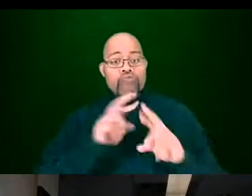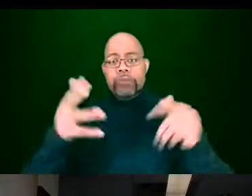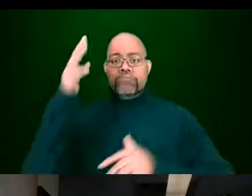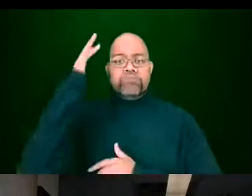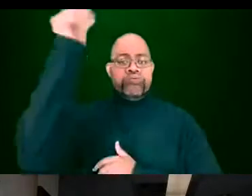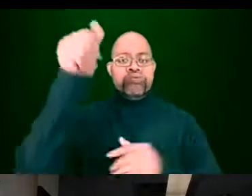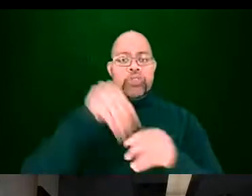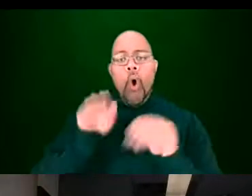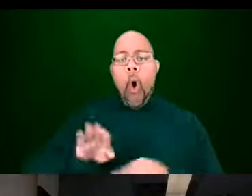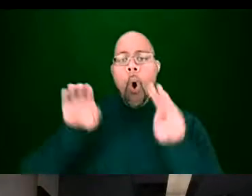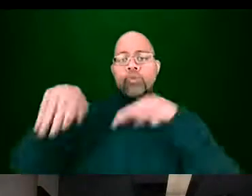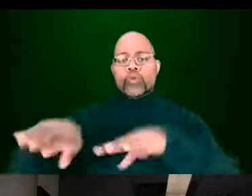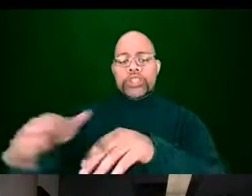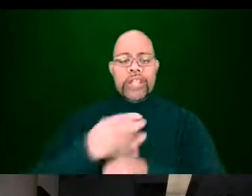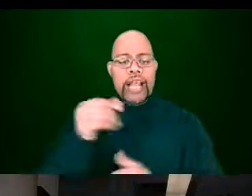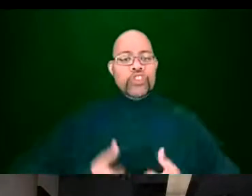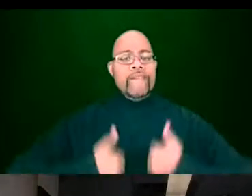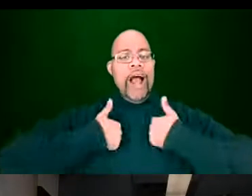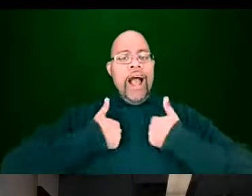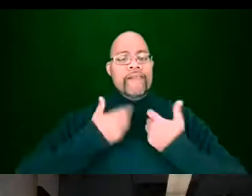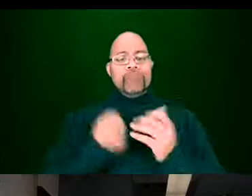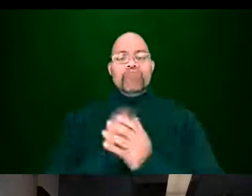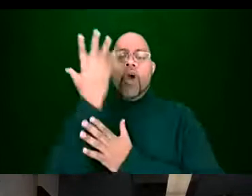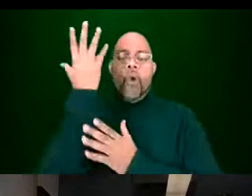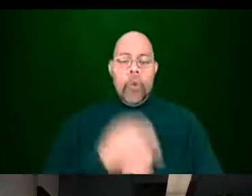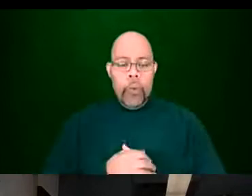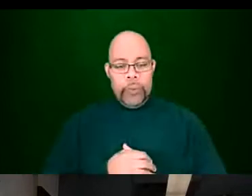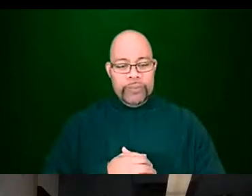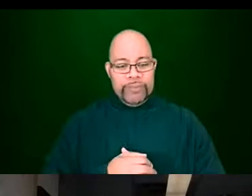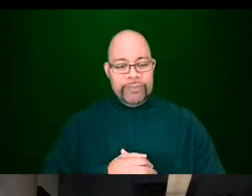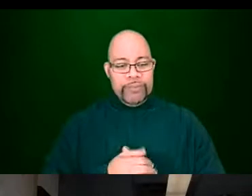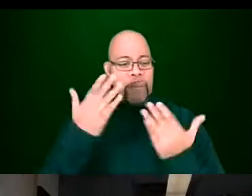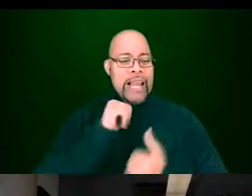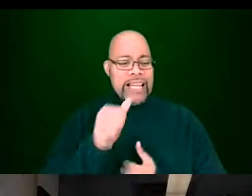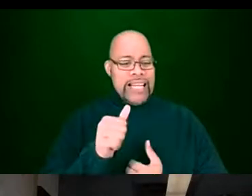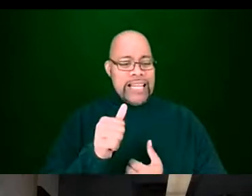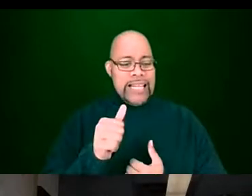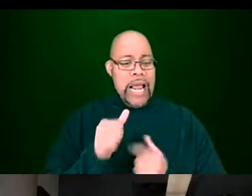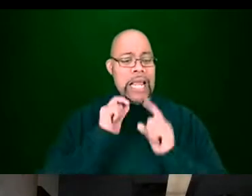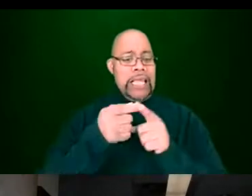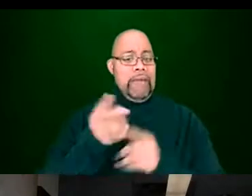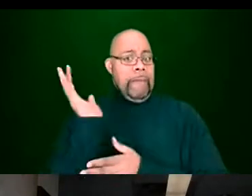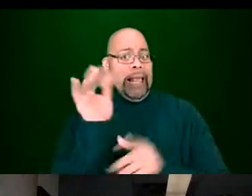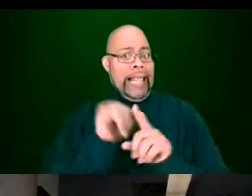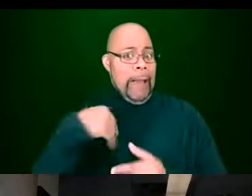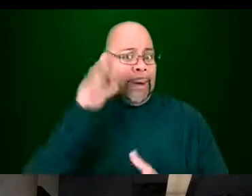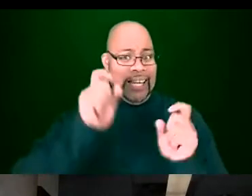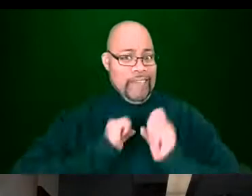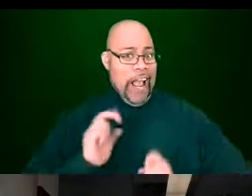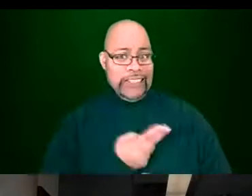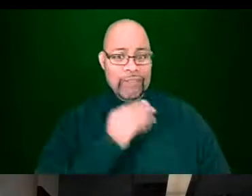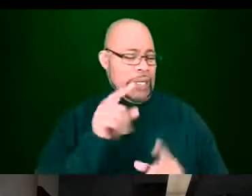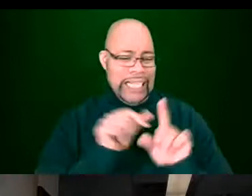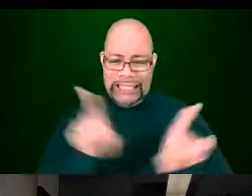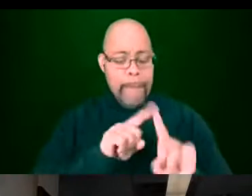out into the ocean and survive and thrive. So they might not be serving up a plate like our parents do for us, but they